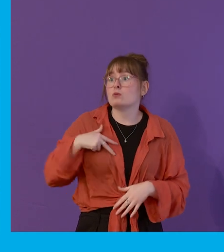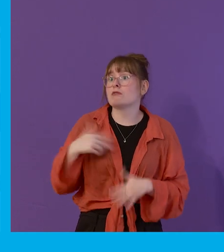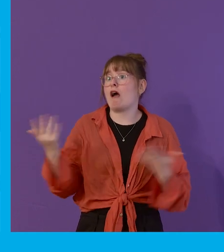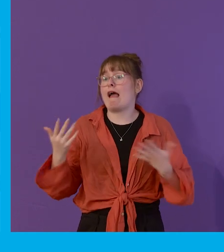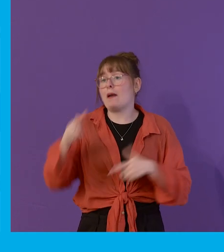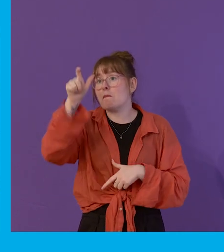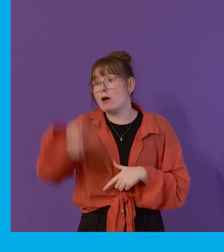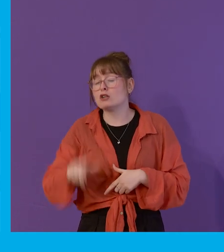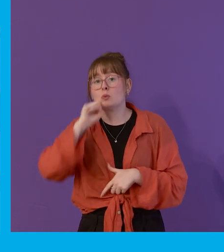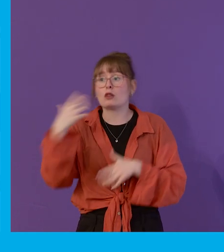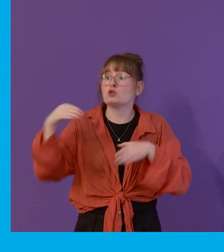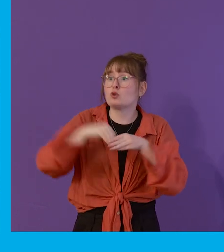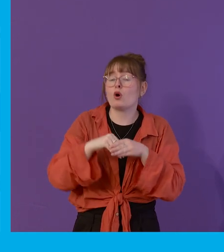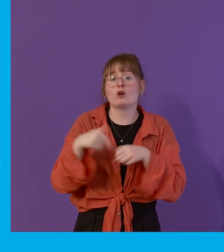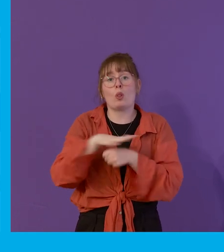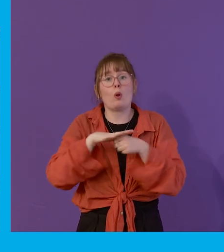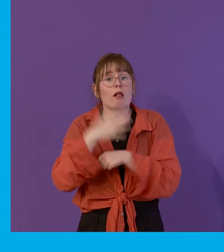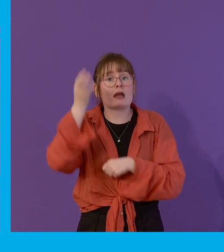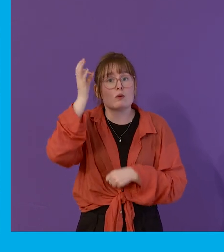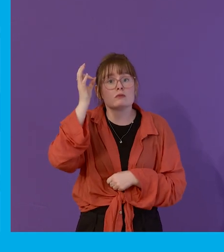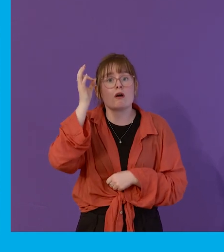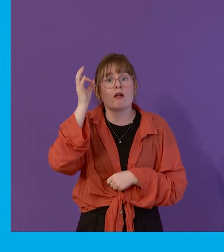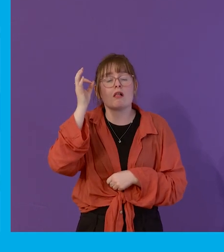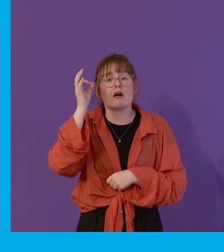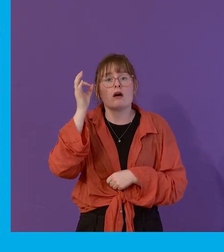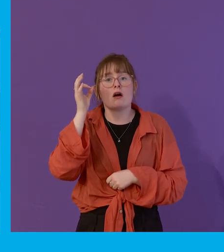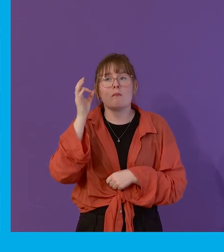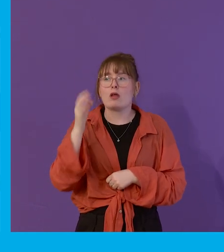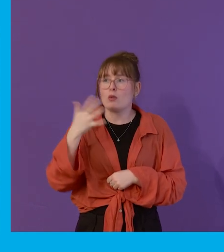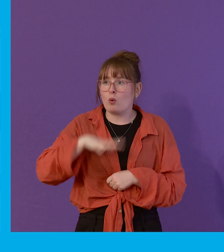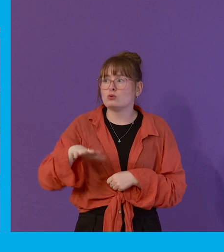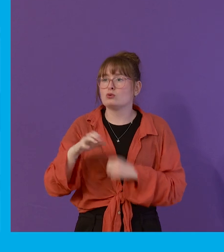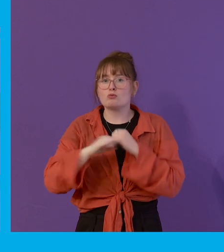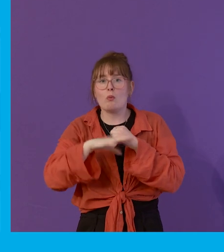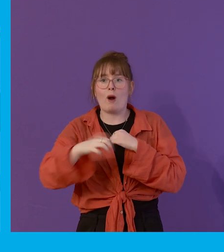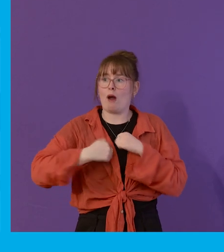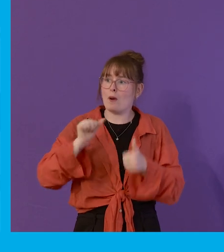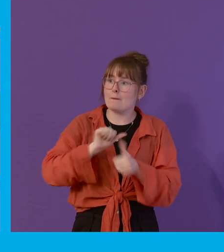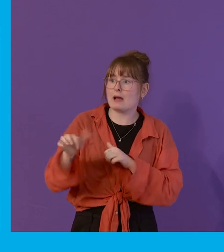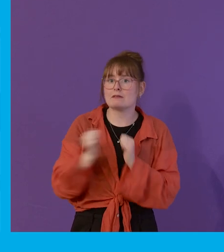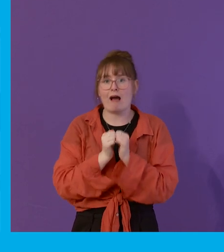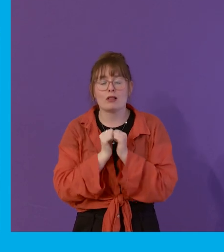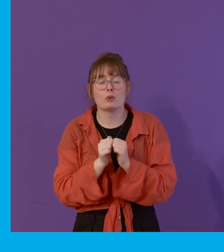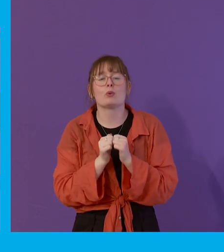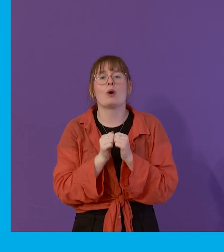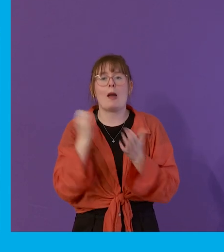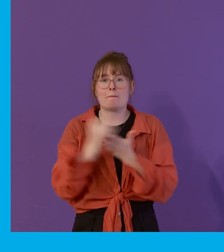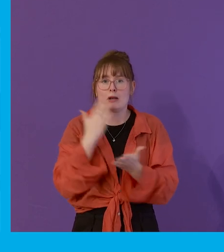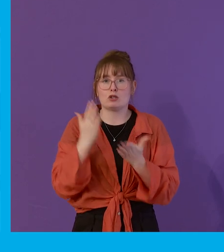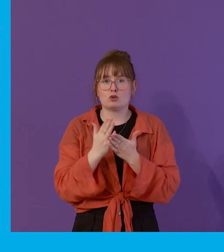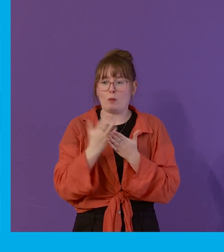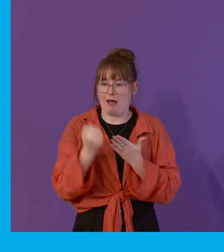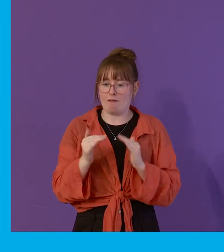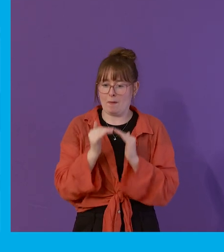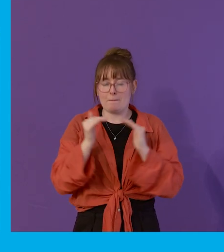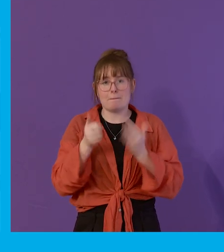have joined a local authority thinking, well, I'm really looking forward to promoting best value and ensuring a minimum set of standards